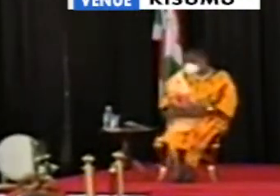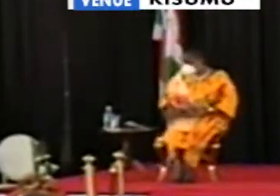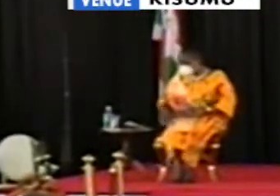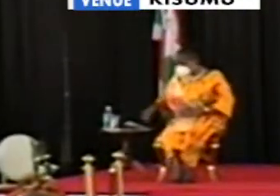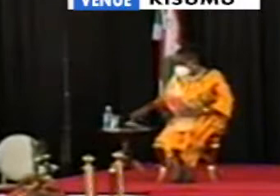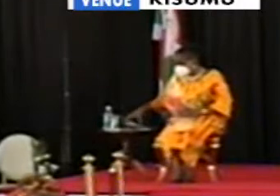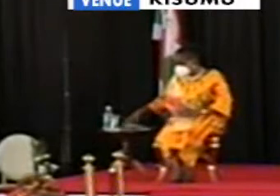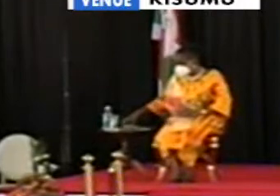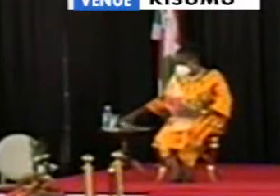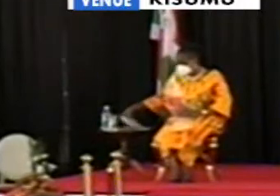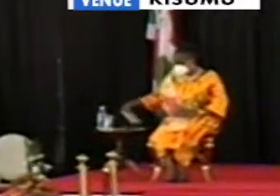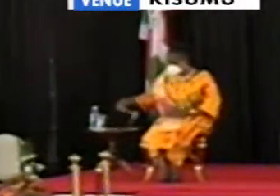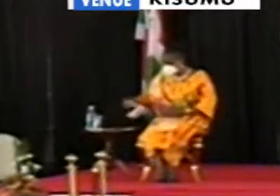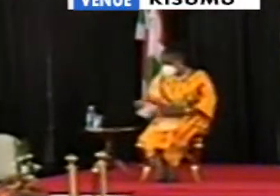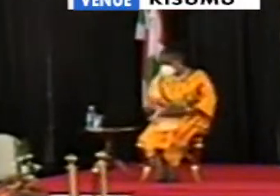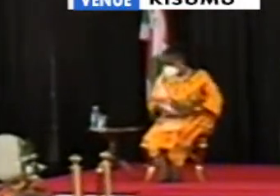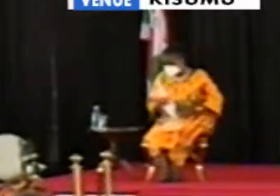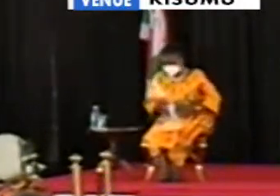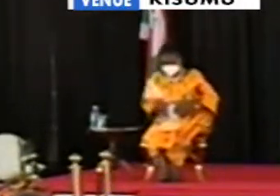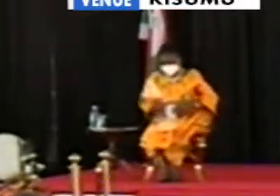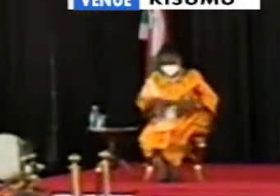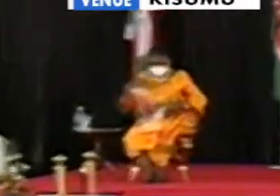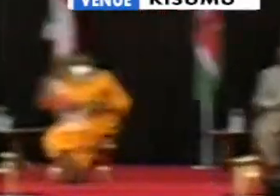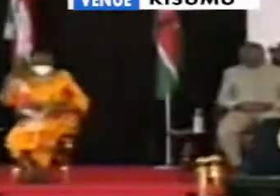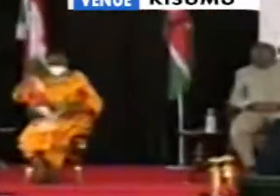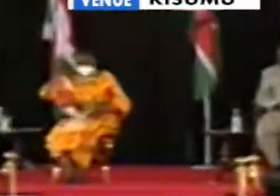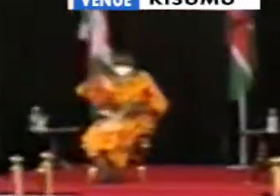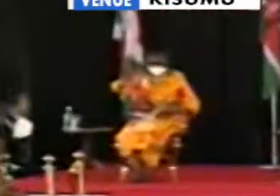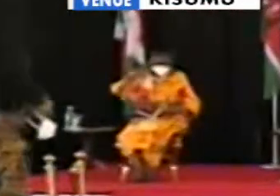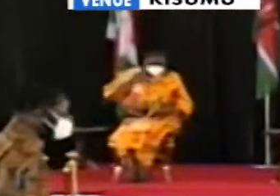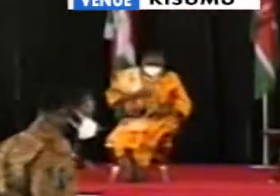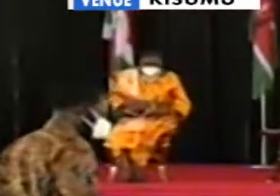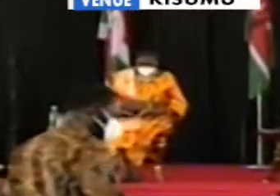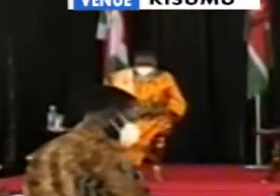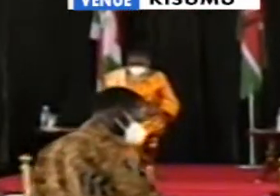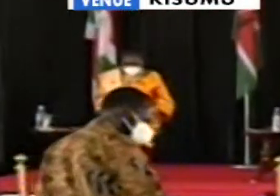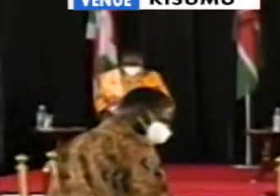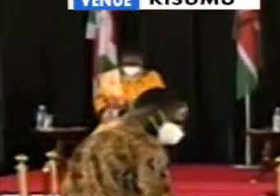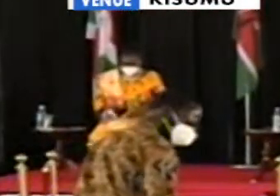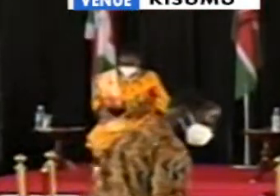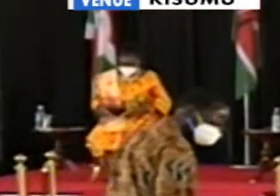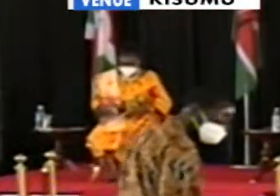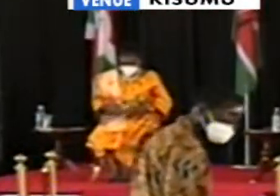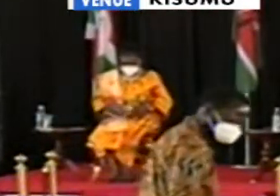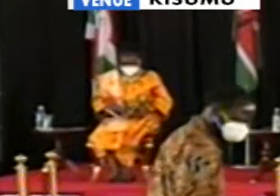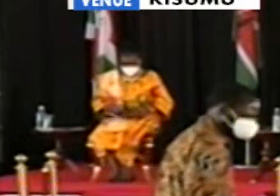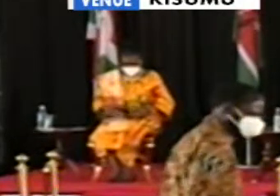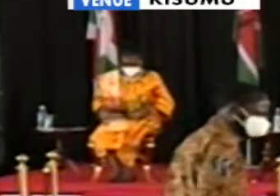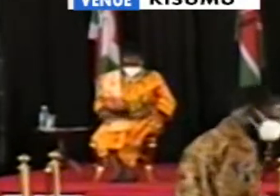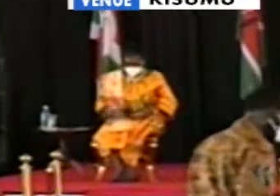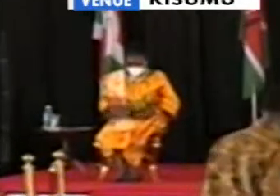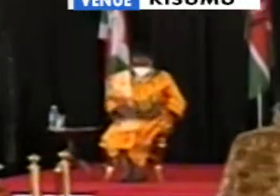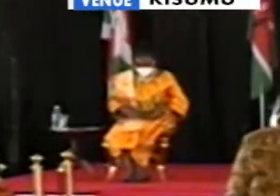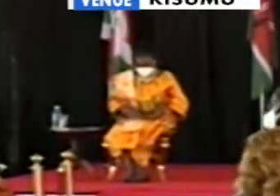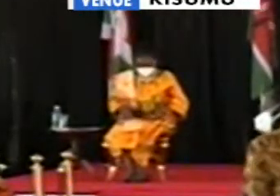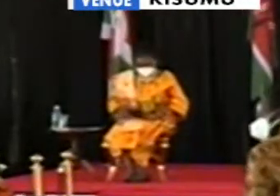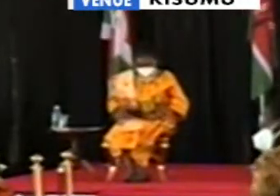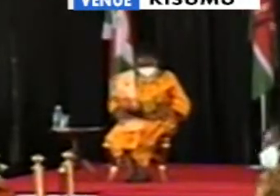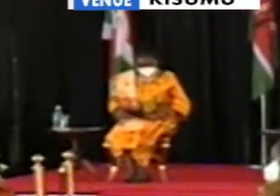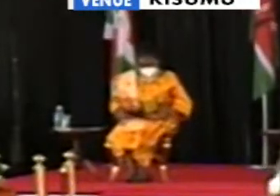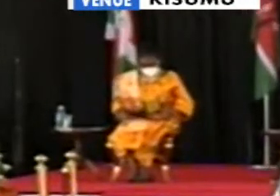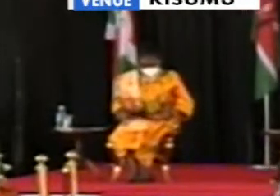Colonel Retired Oguna will guide today's program. Colonel, we may continue. Thank you very much. Welcome, Your